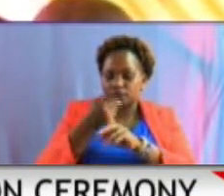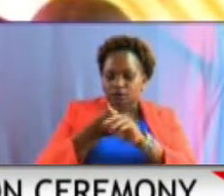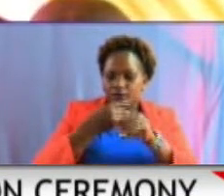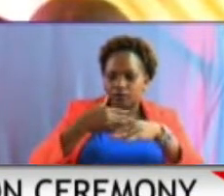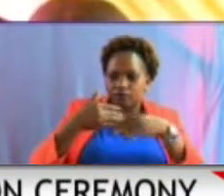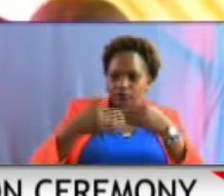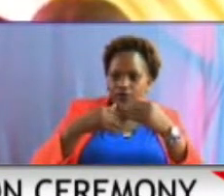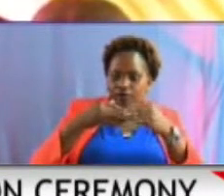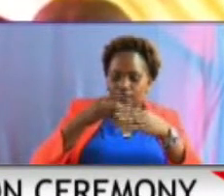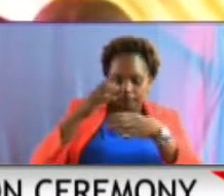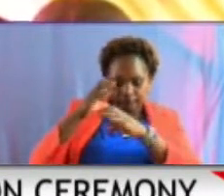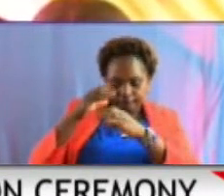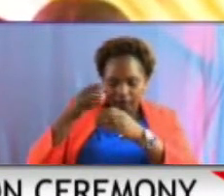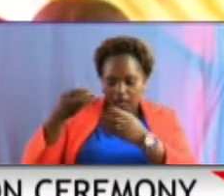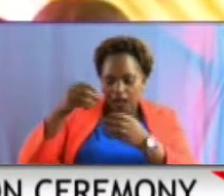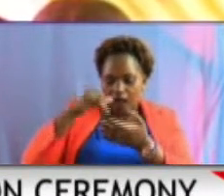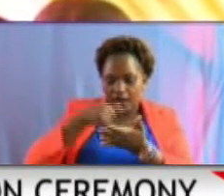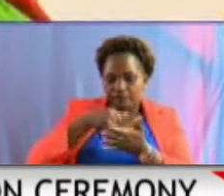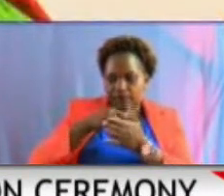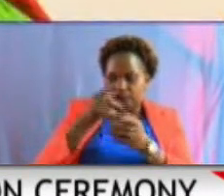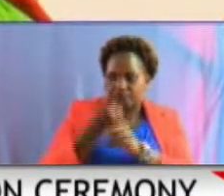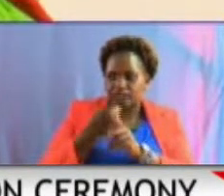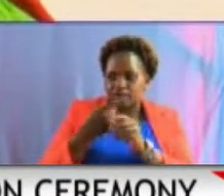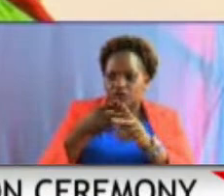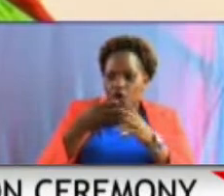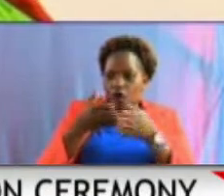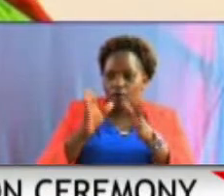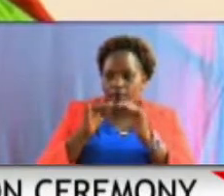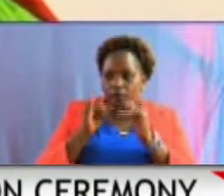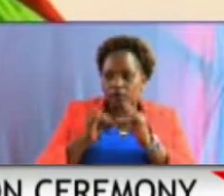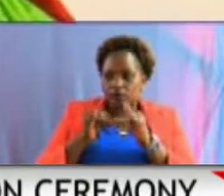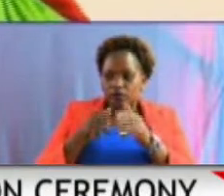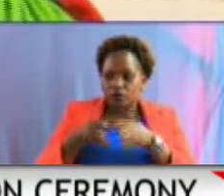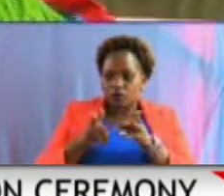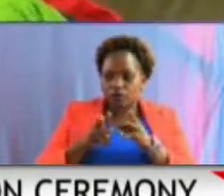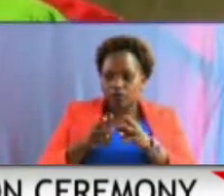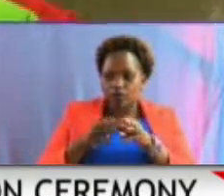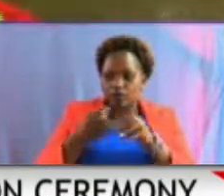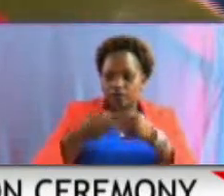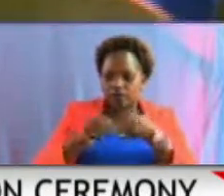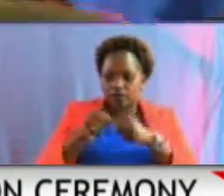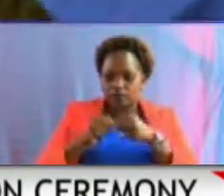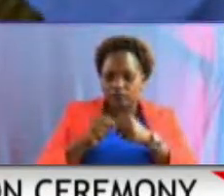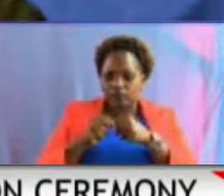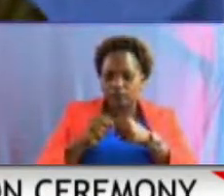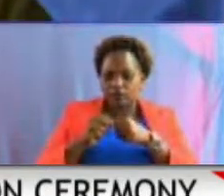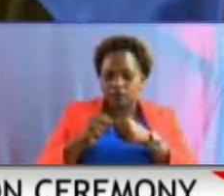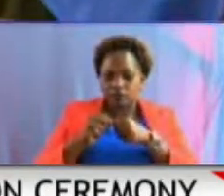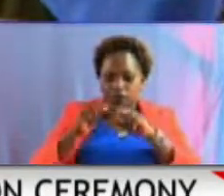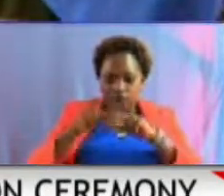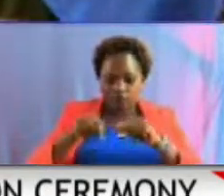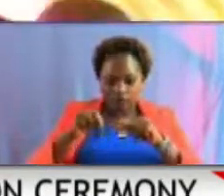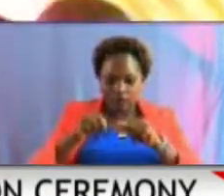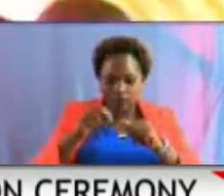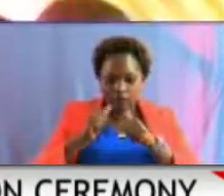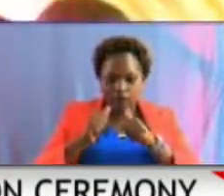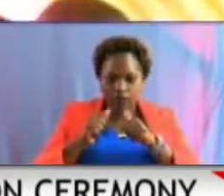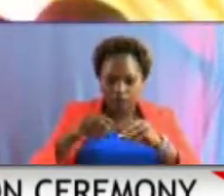preparation rooms, which will open a new window for scientific consultancy in